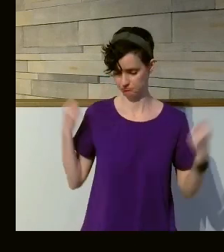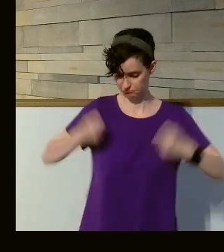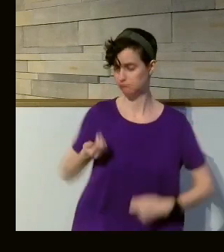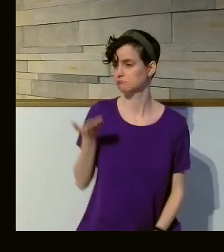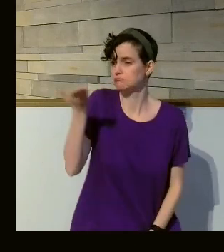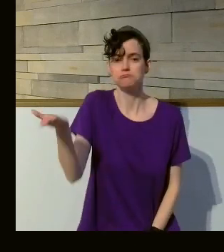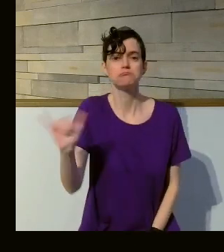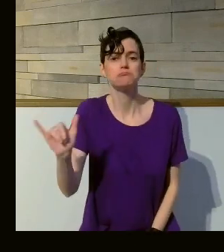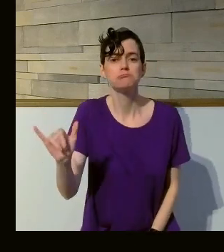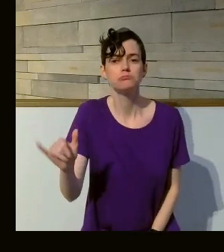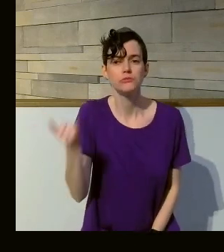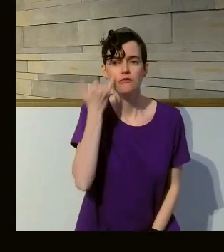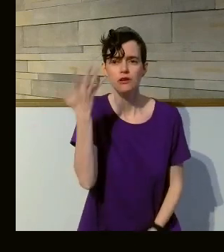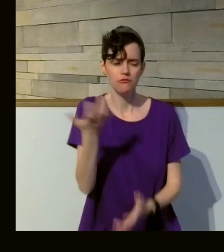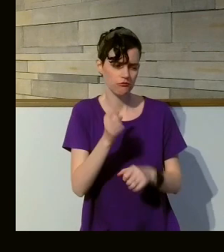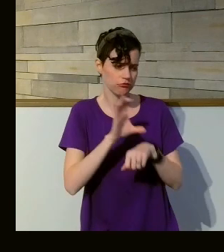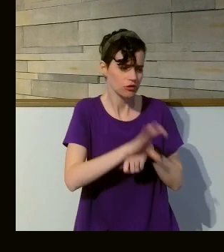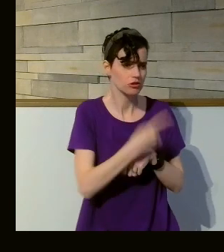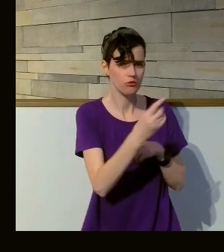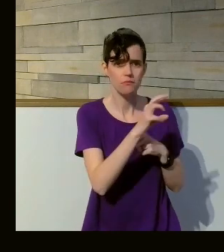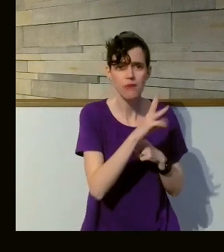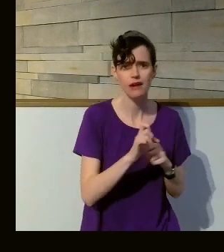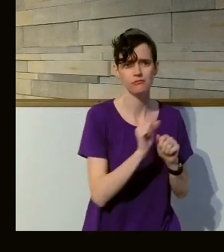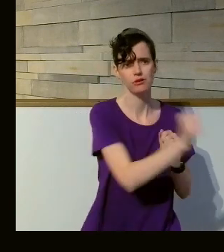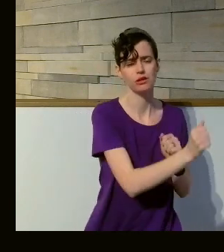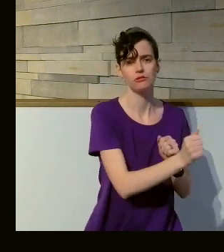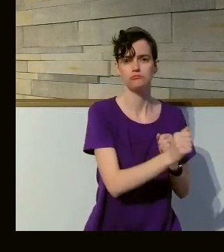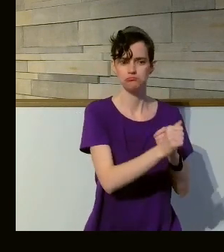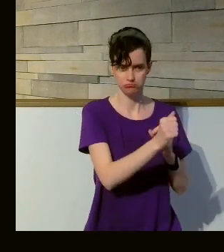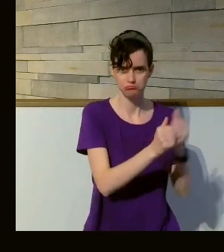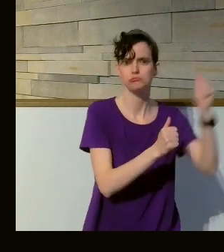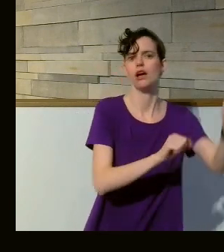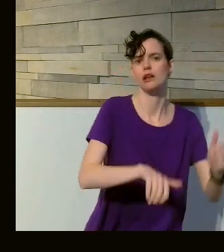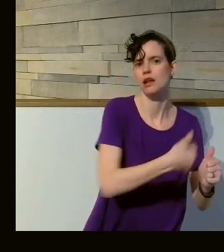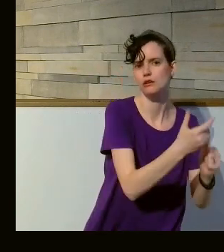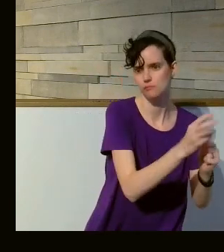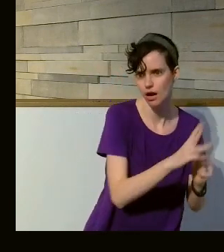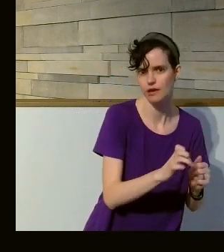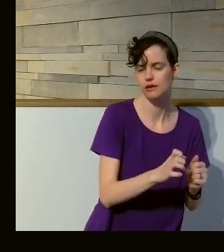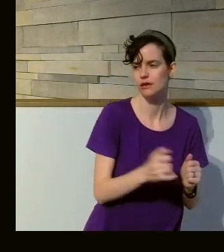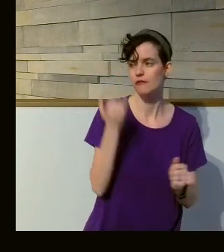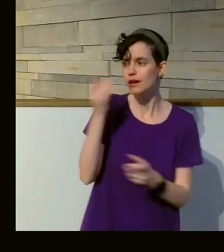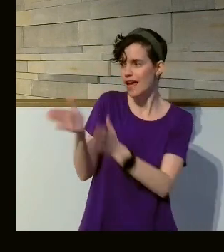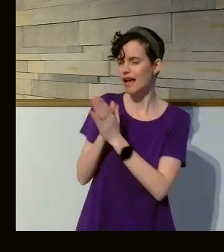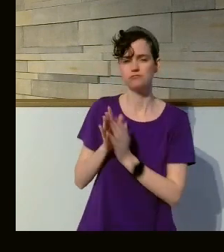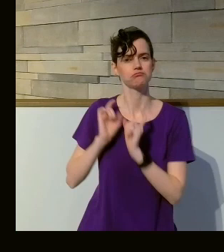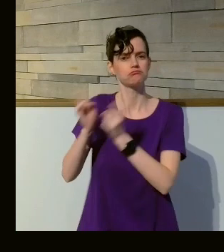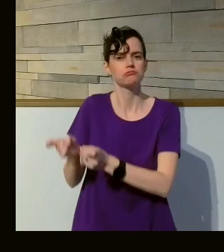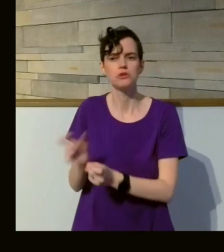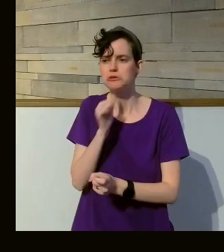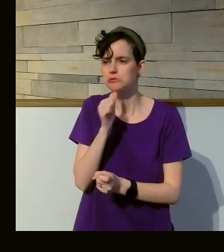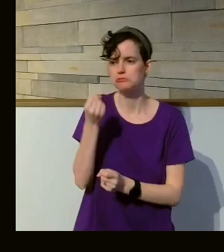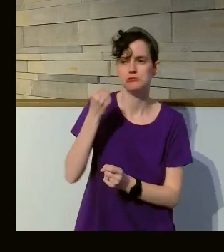your coat as well. If anyone forces you to go 1 mile, go with them 2 miles. Give to the one who asks you, and do not turn